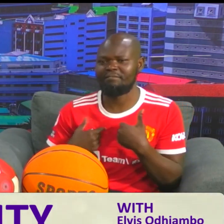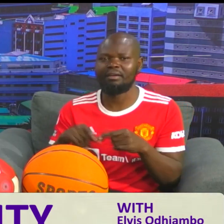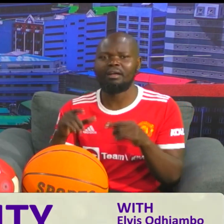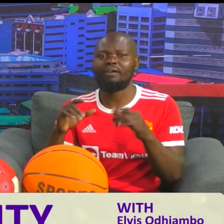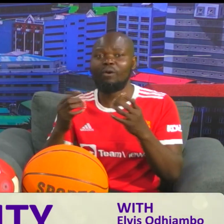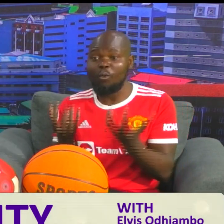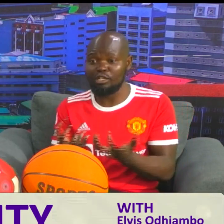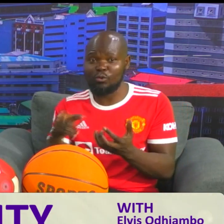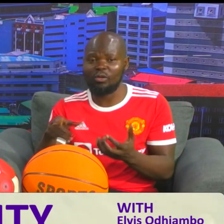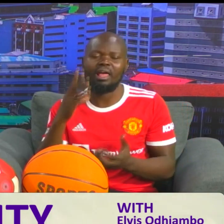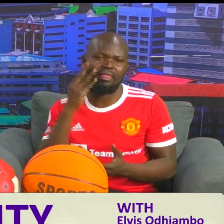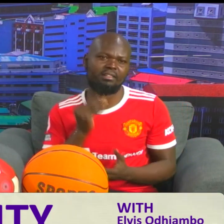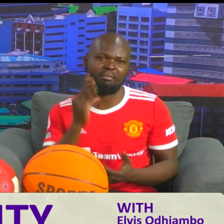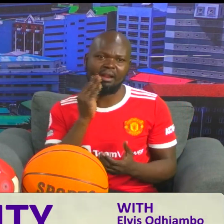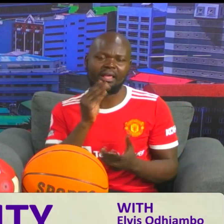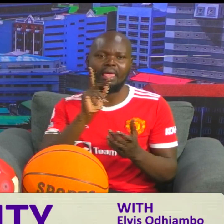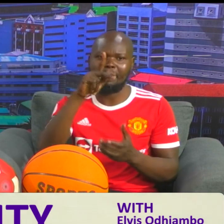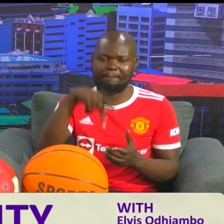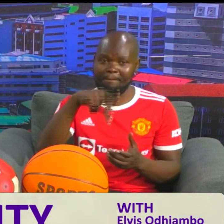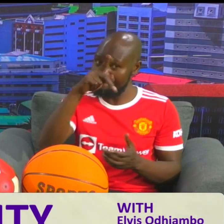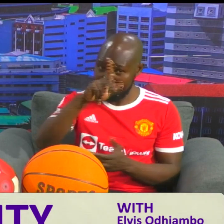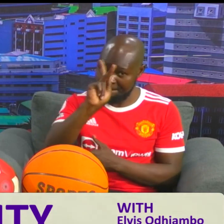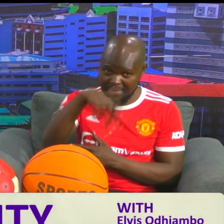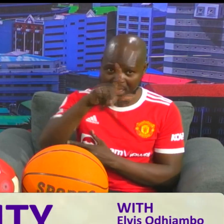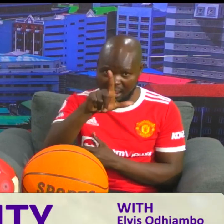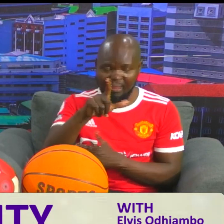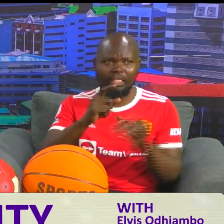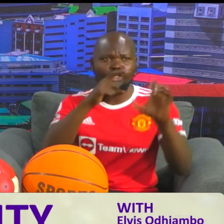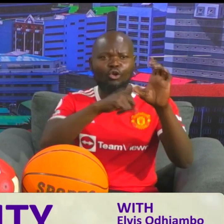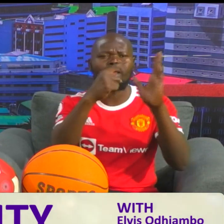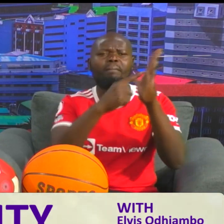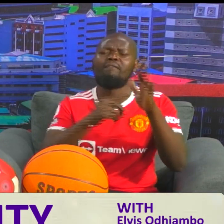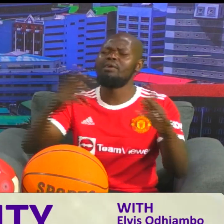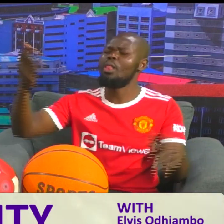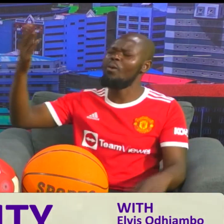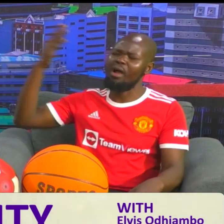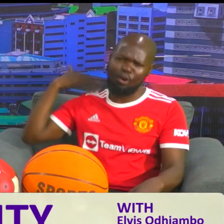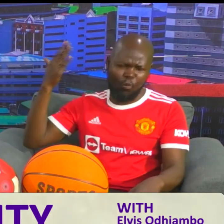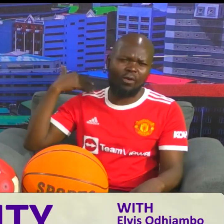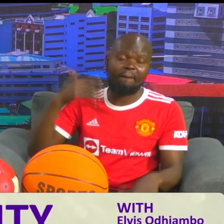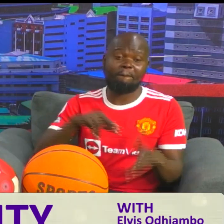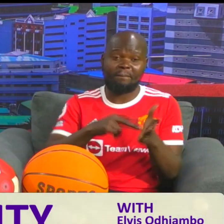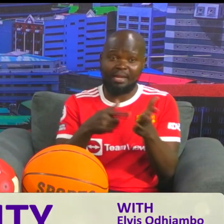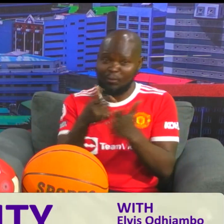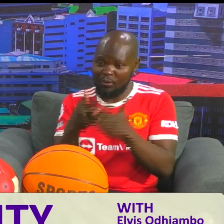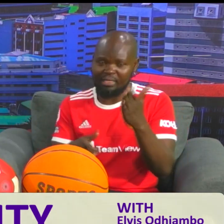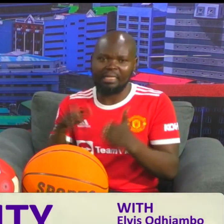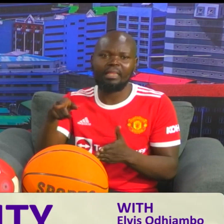Also, the coach, with all the experience that he has in the KPL, playing in the KPL,